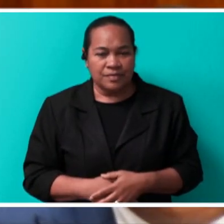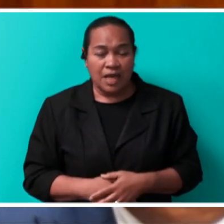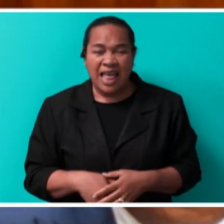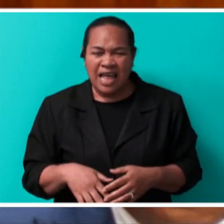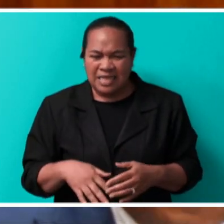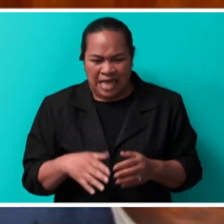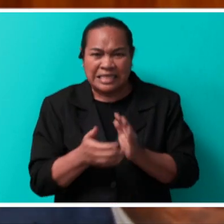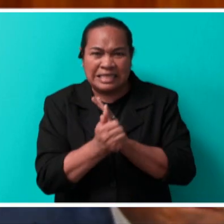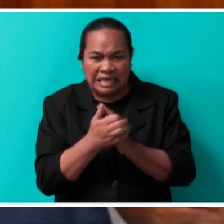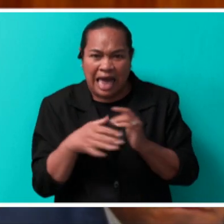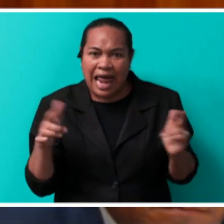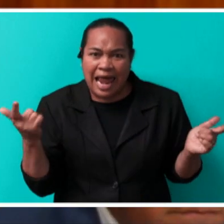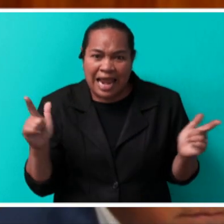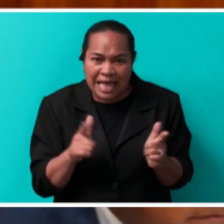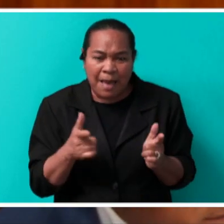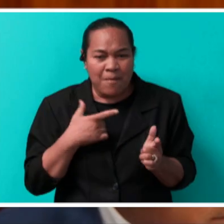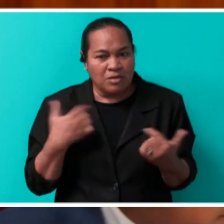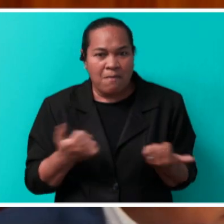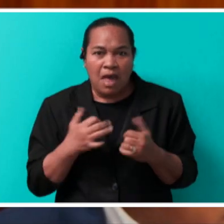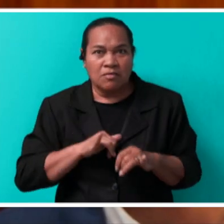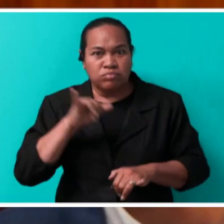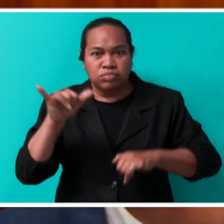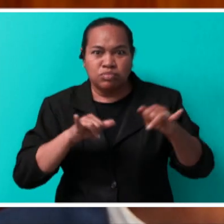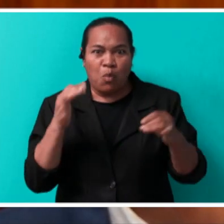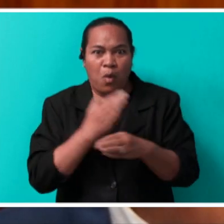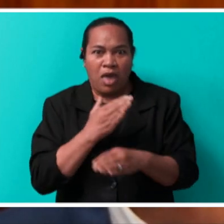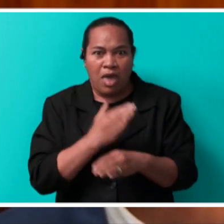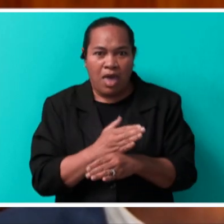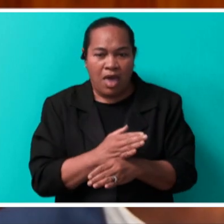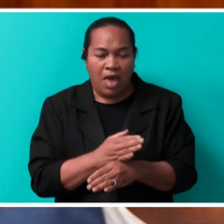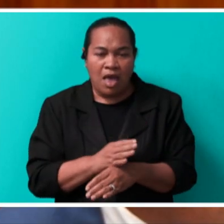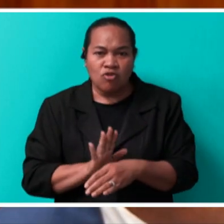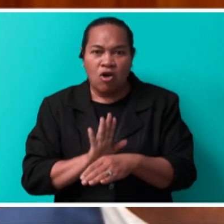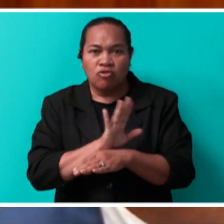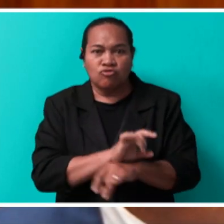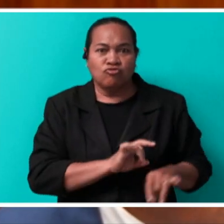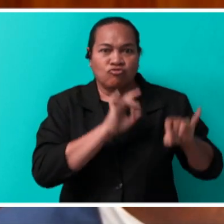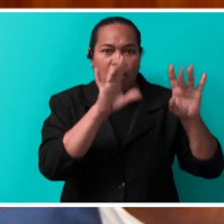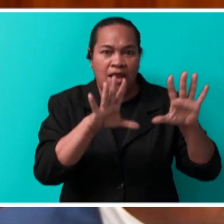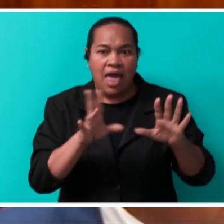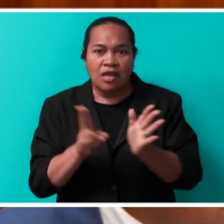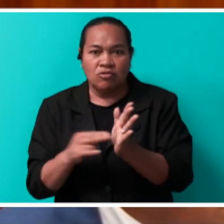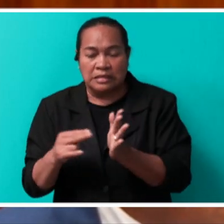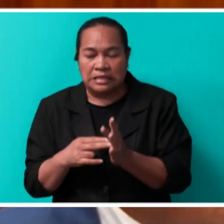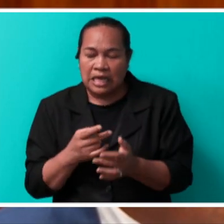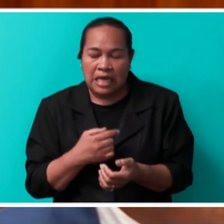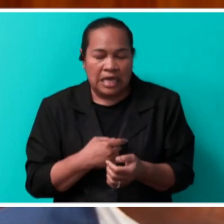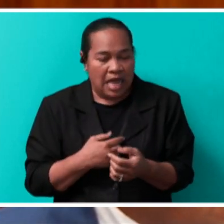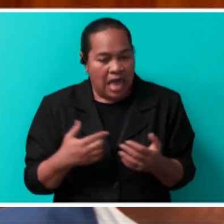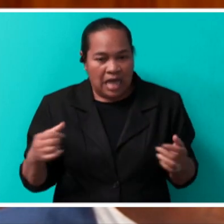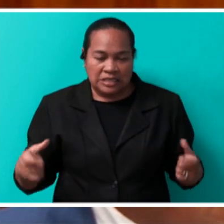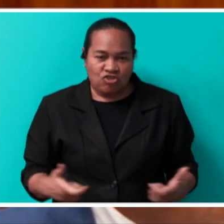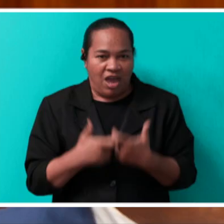of skilled workers due to labour migration, both to Australia and New Zealand, continues to be a critical